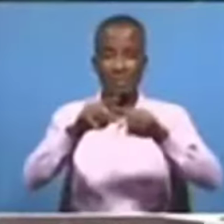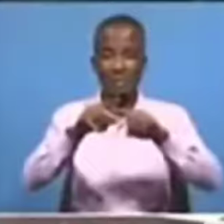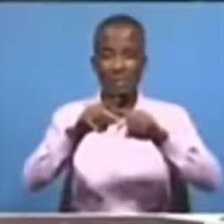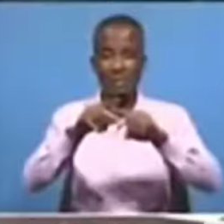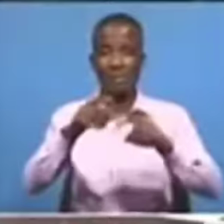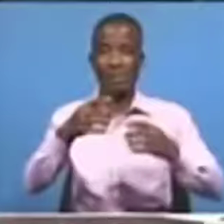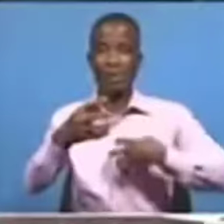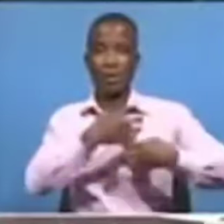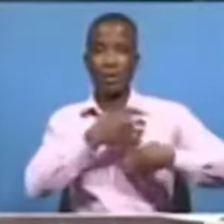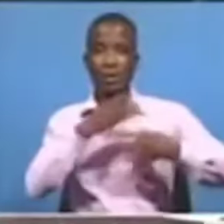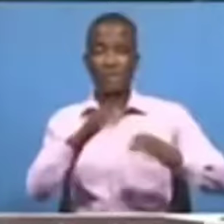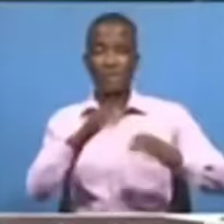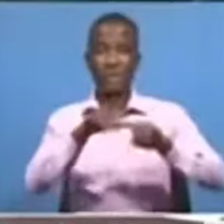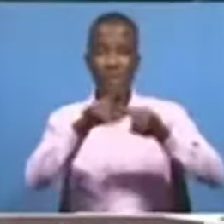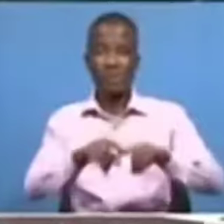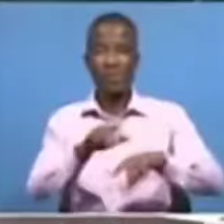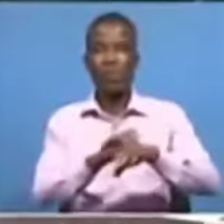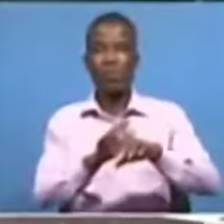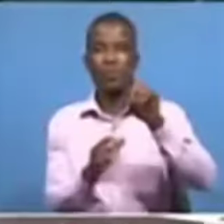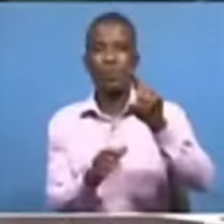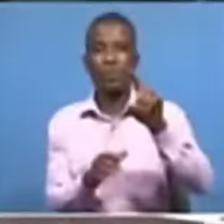moving this application was that, one,